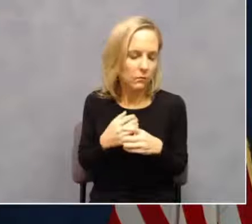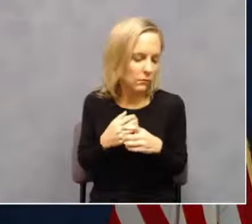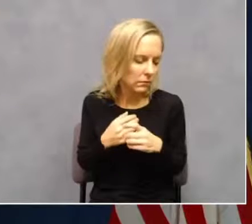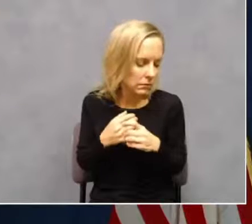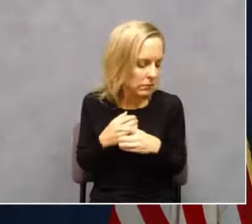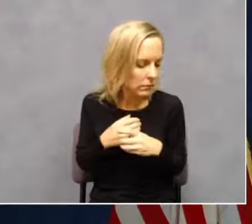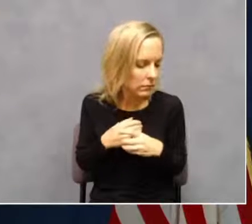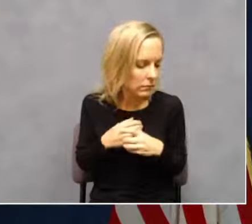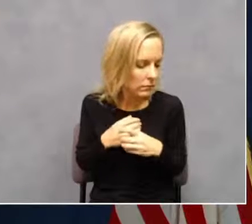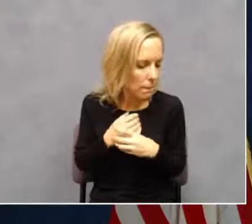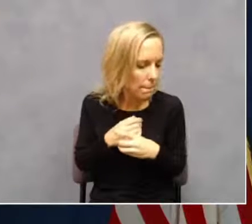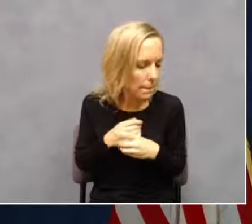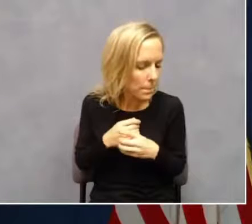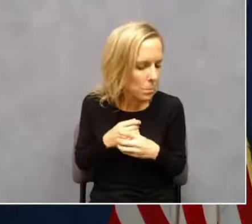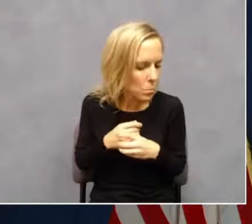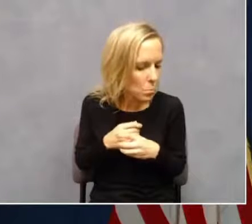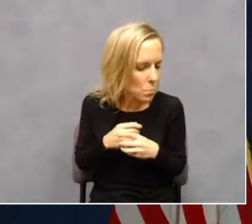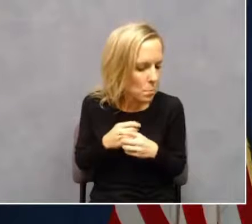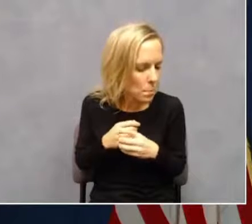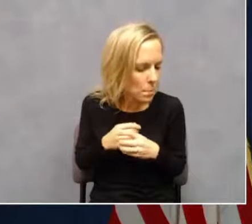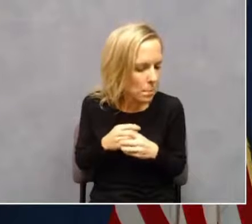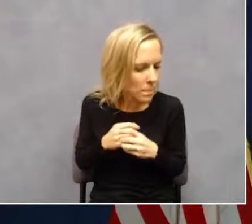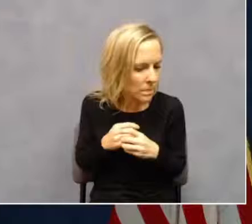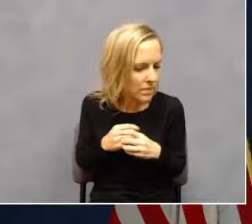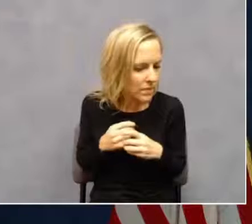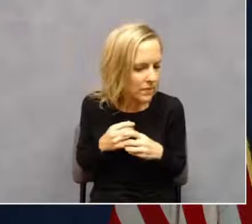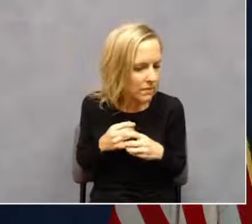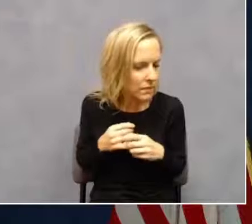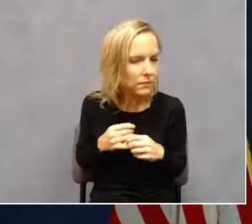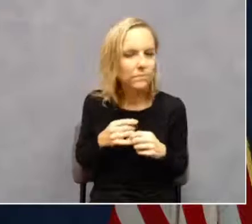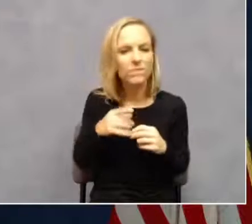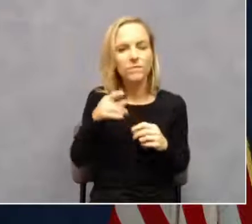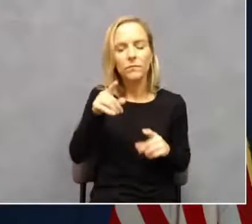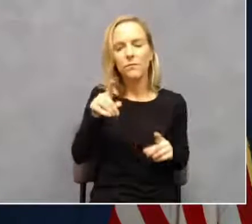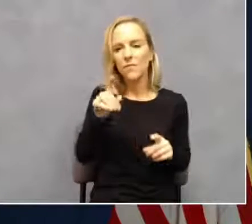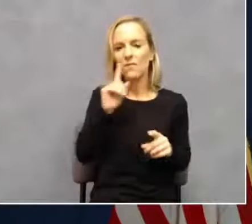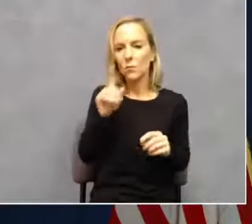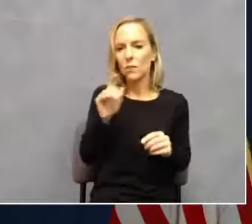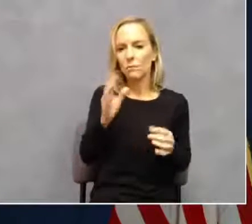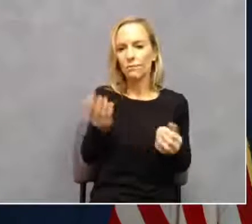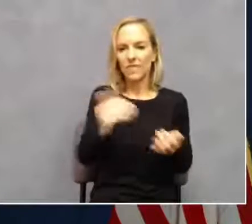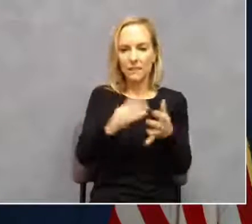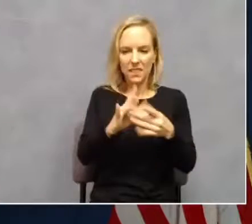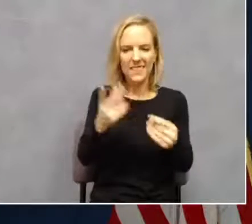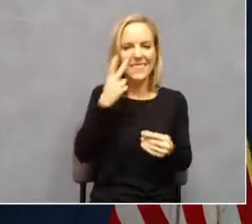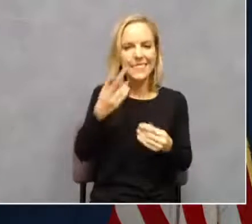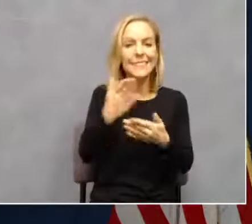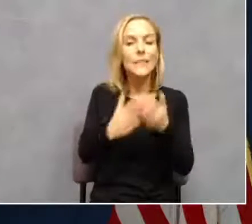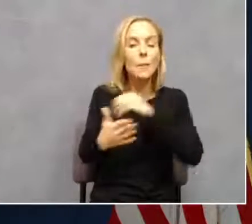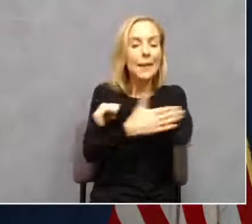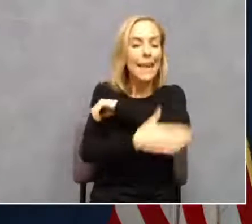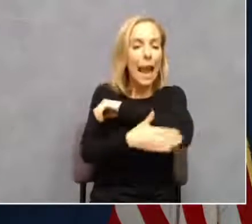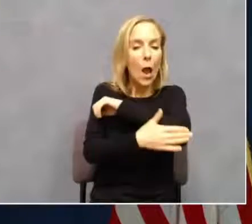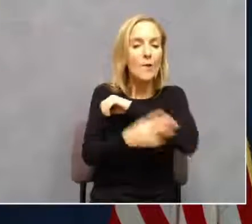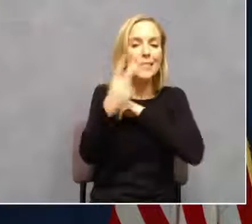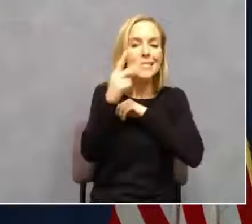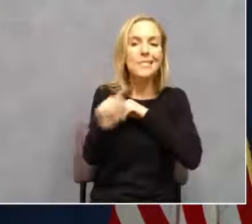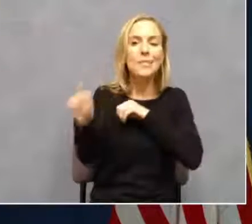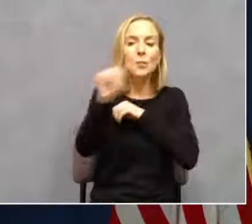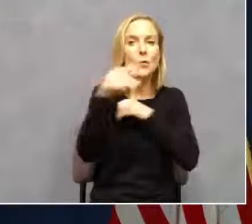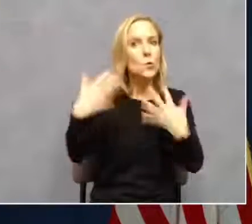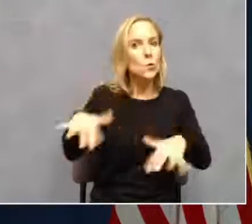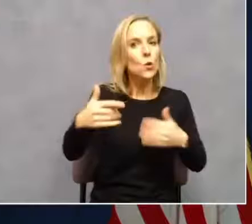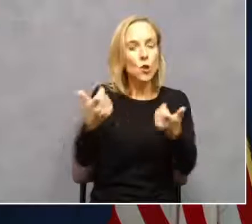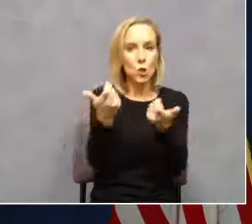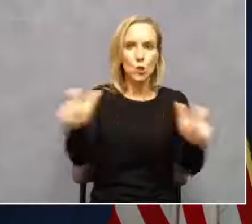led to the explosion in the number of cases? The question is, in some counties where we see a huge outbreak, do